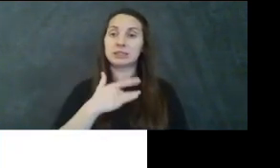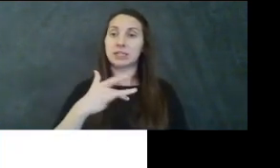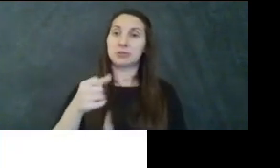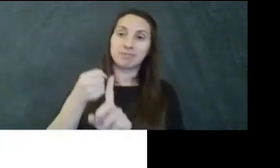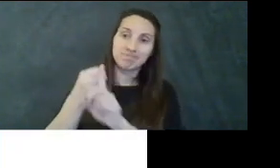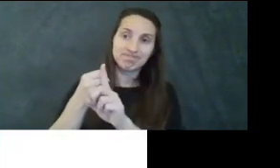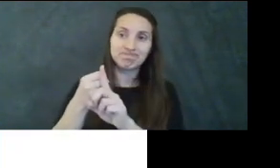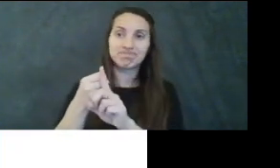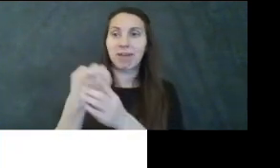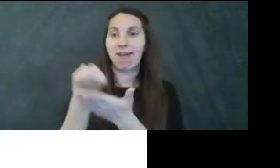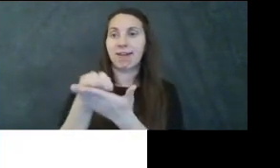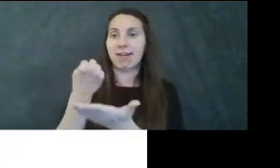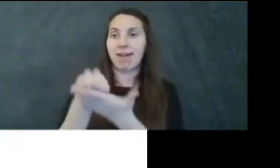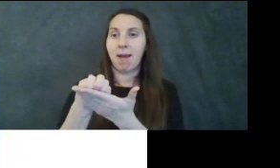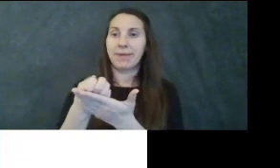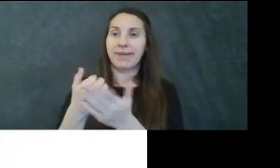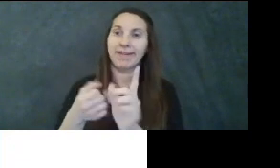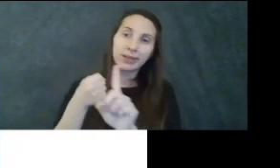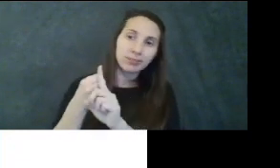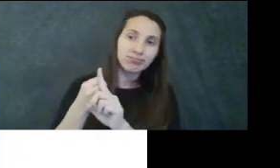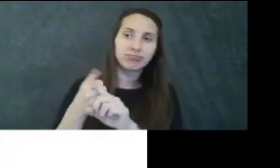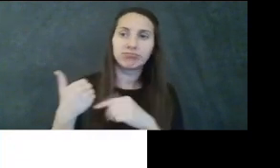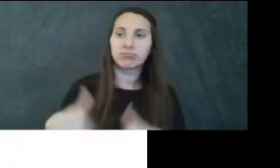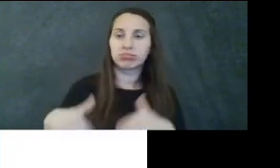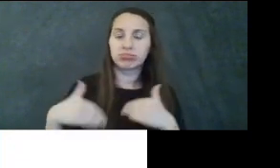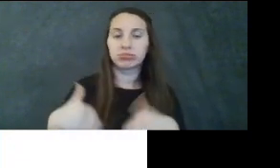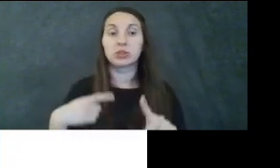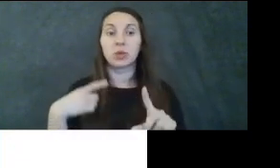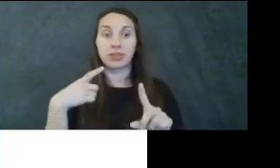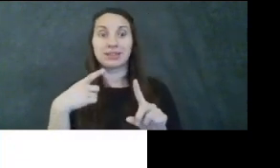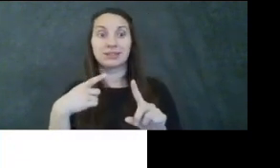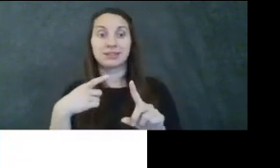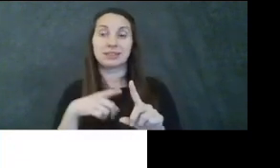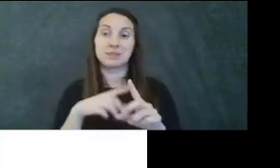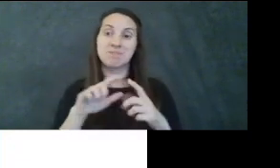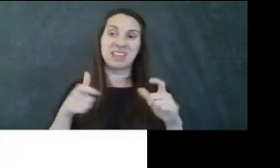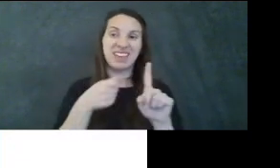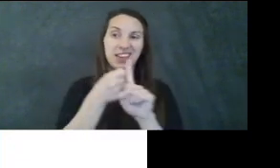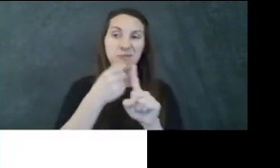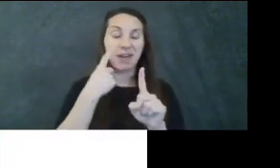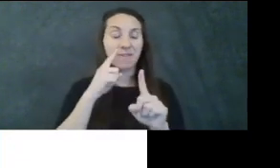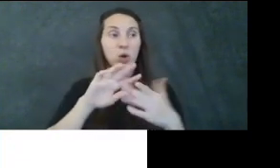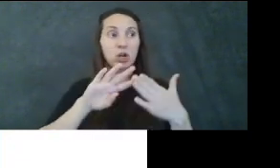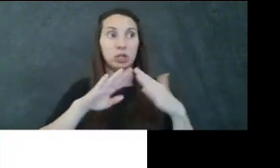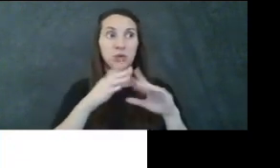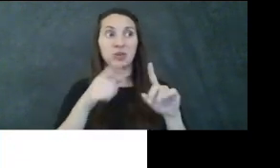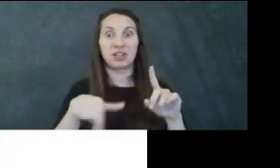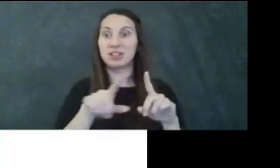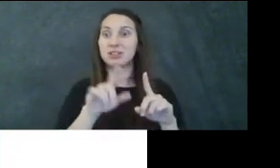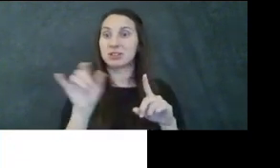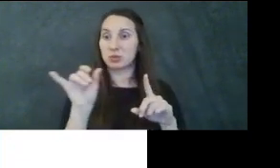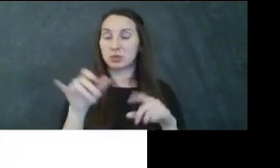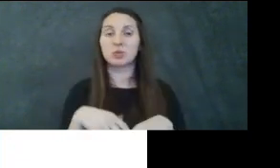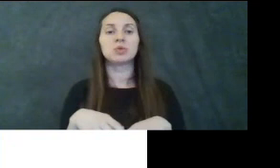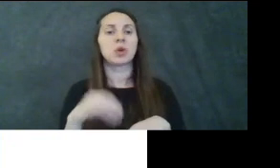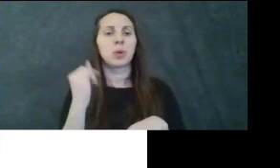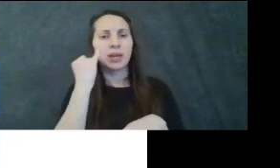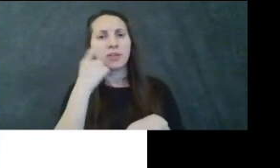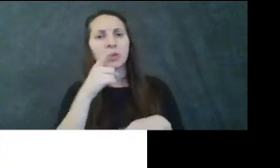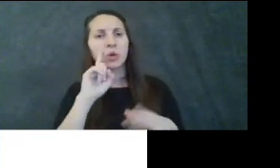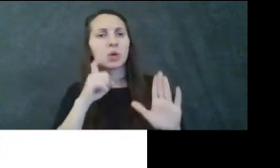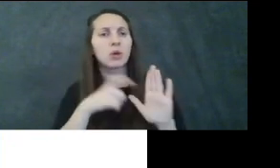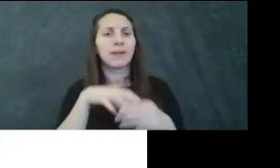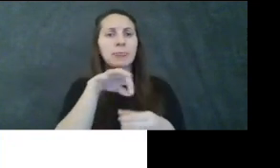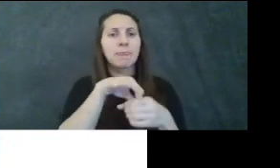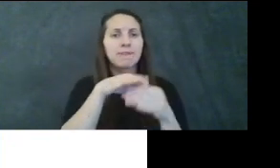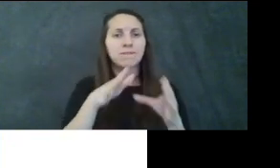is a huge impact on the community as well. And even when you look among voters, the people who